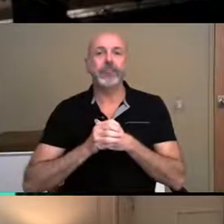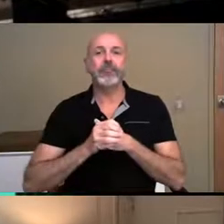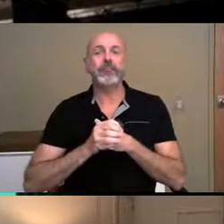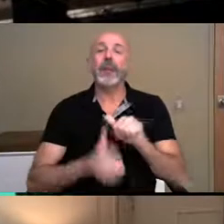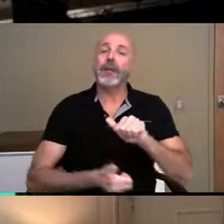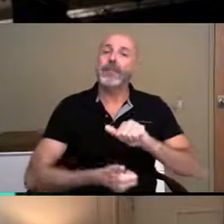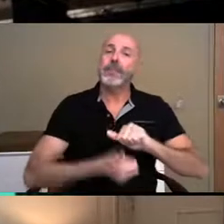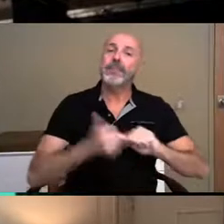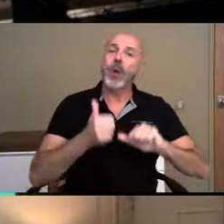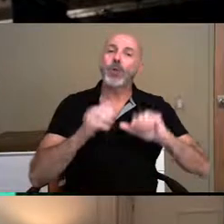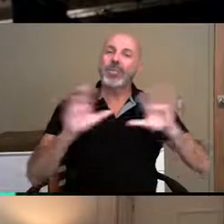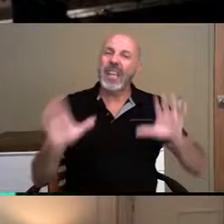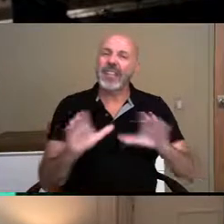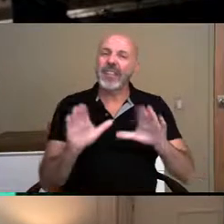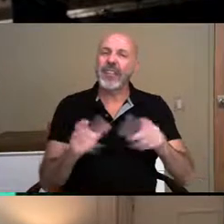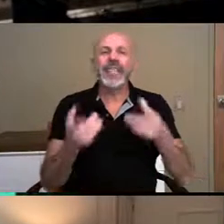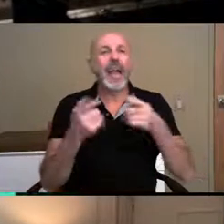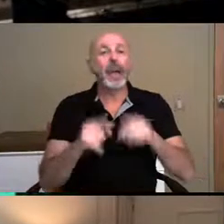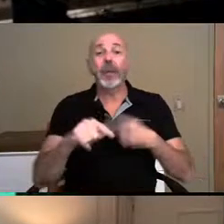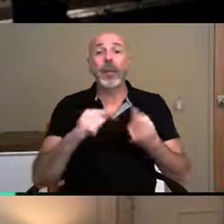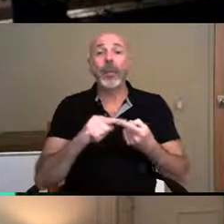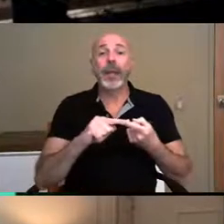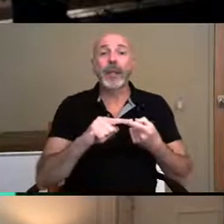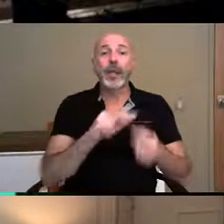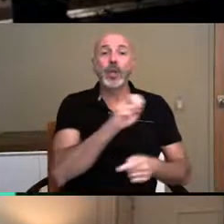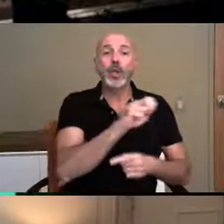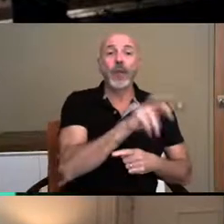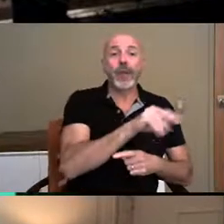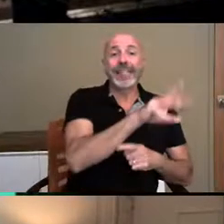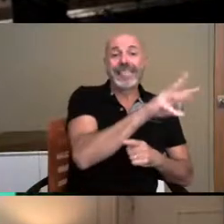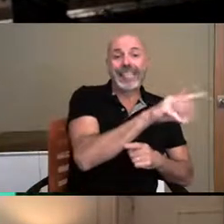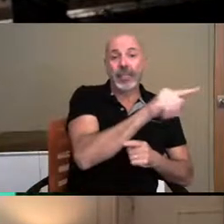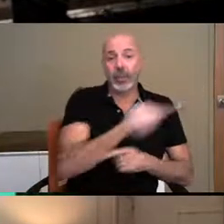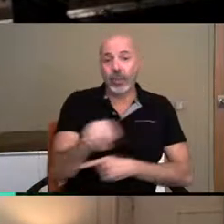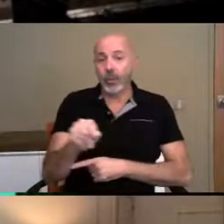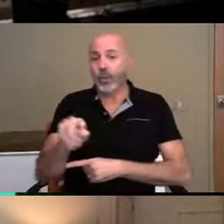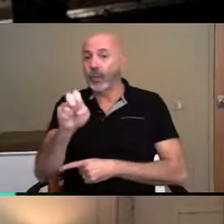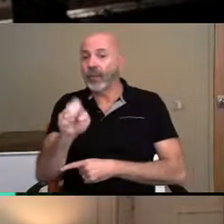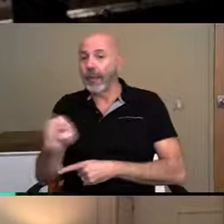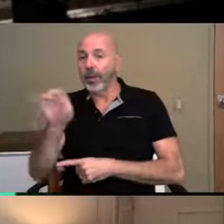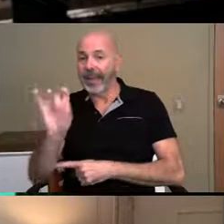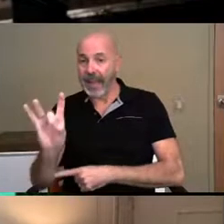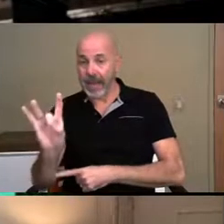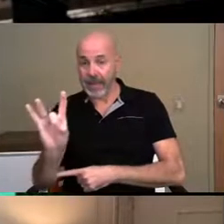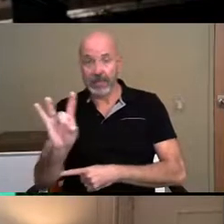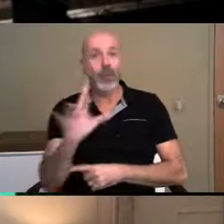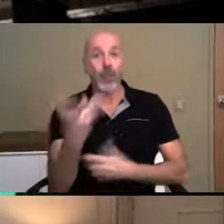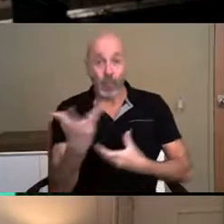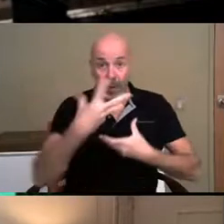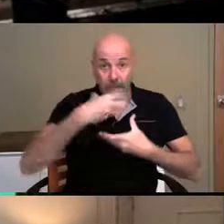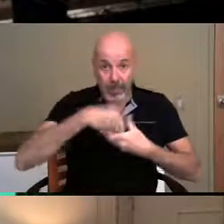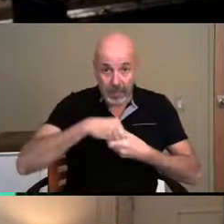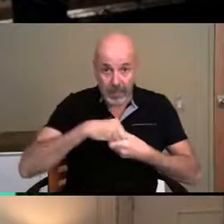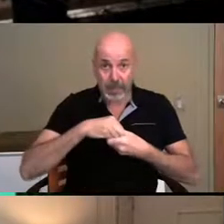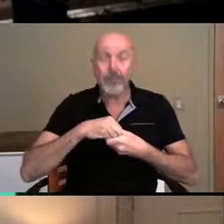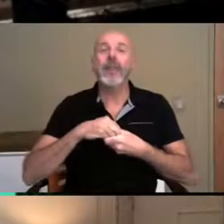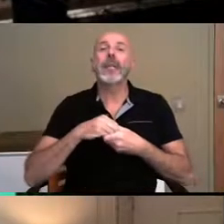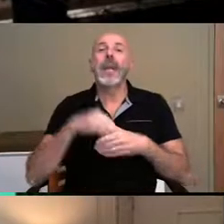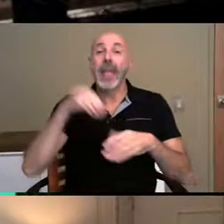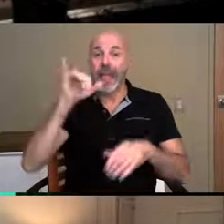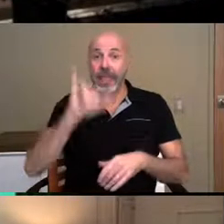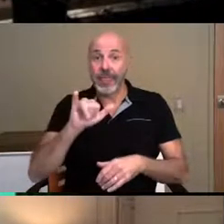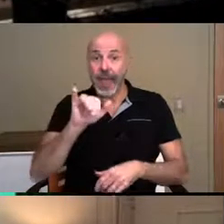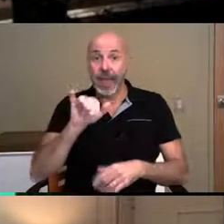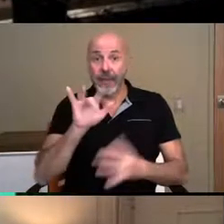activities are November 6th through 8th. And if you want to participate in the virtual 5K run